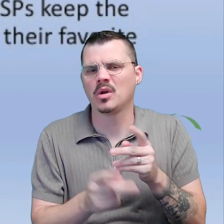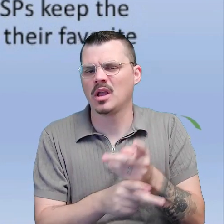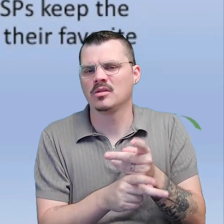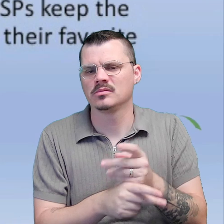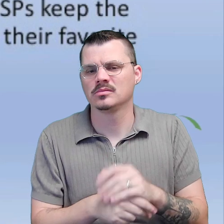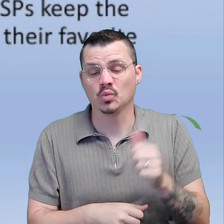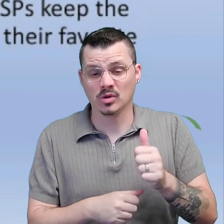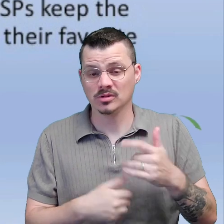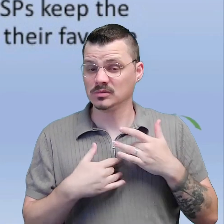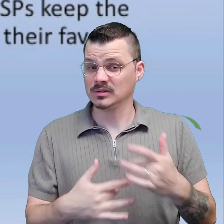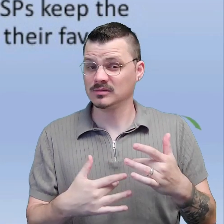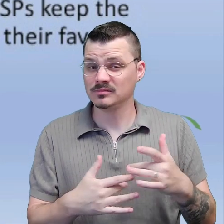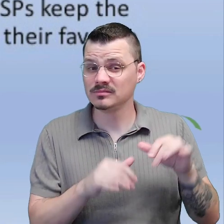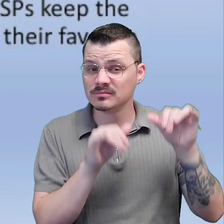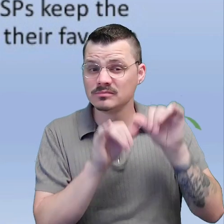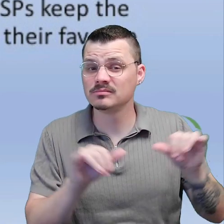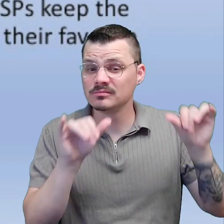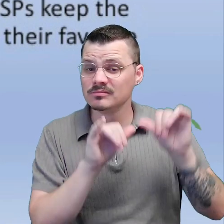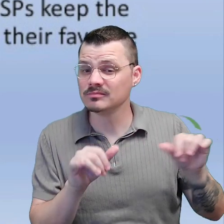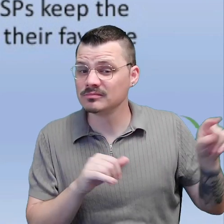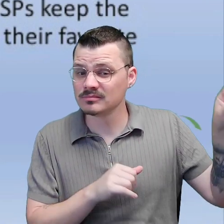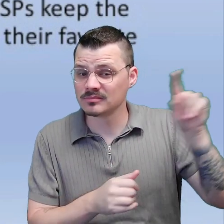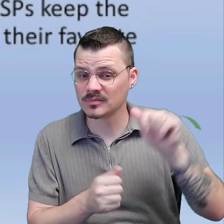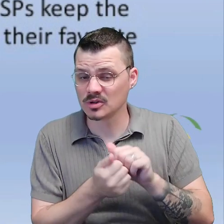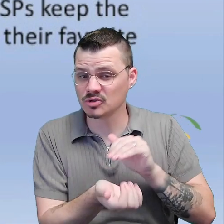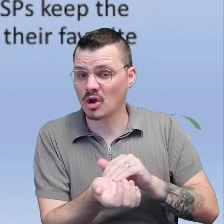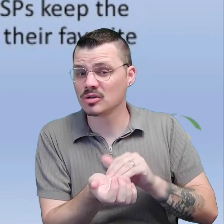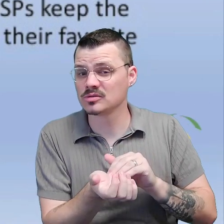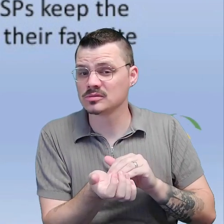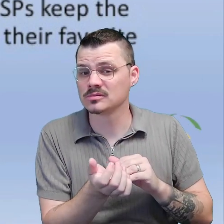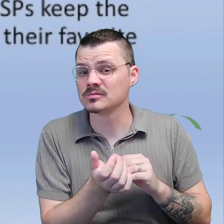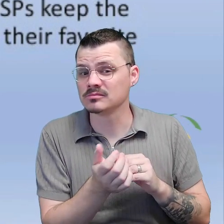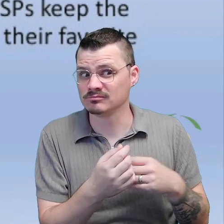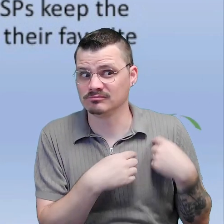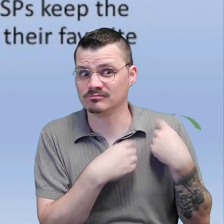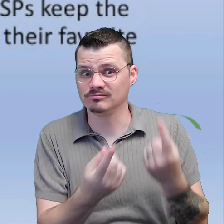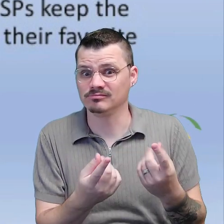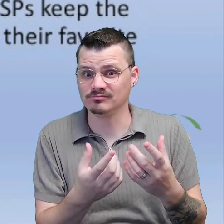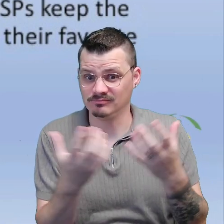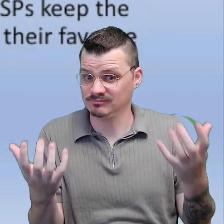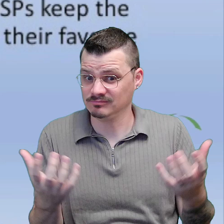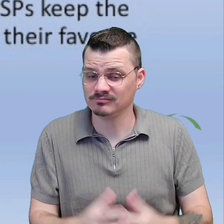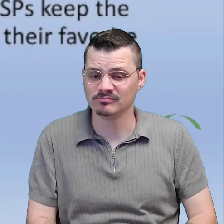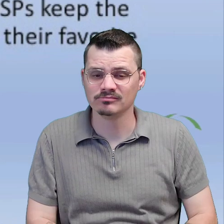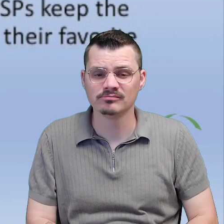Which, by the way, is standard practice, unfortunately, in a lot of clinics these days, isn't it?